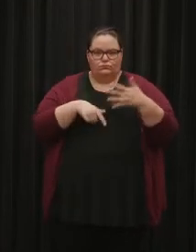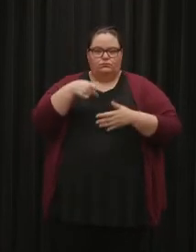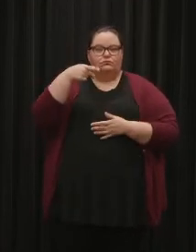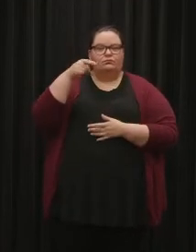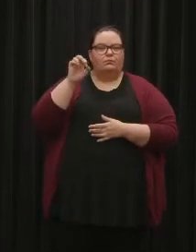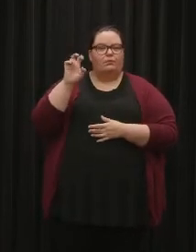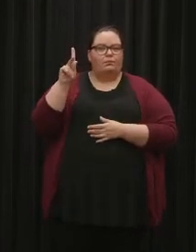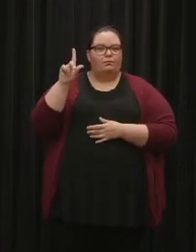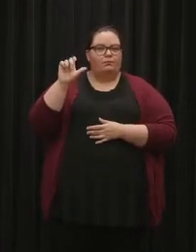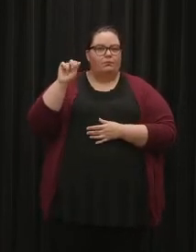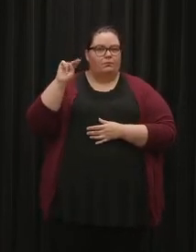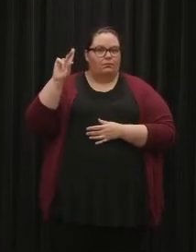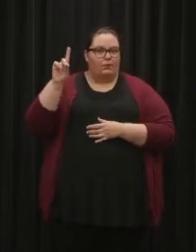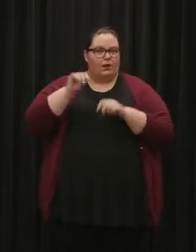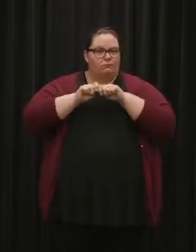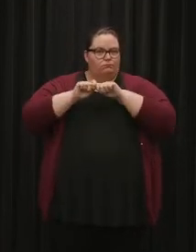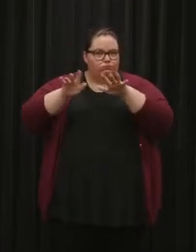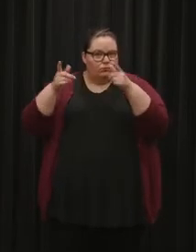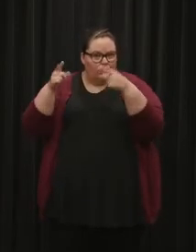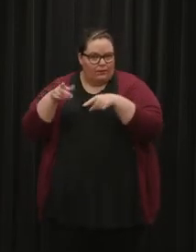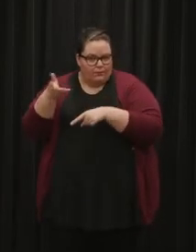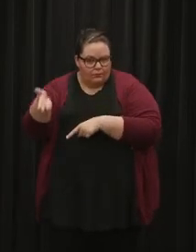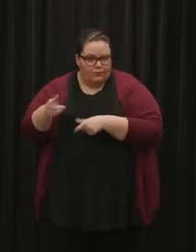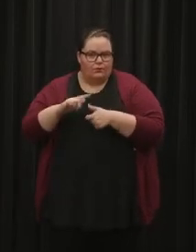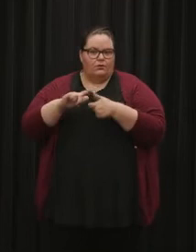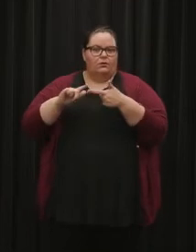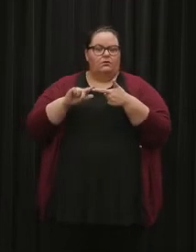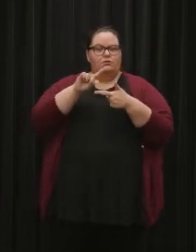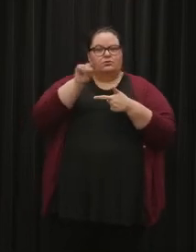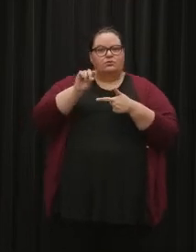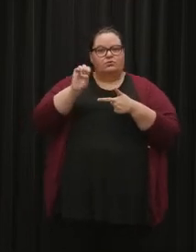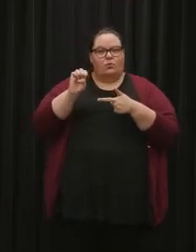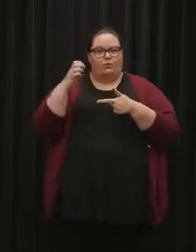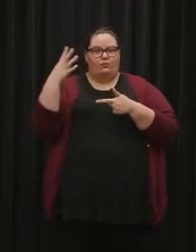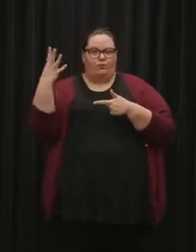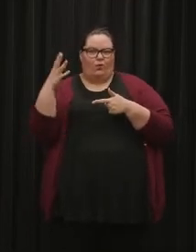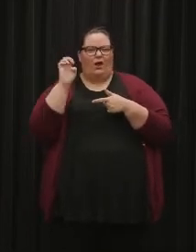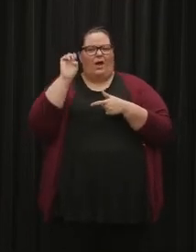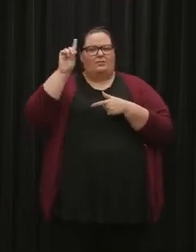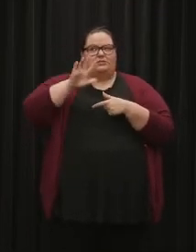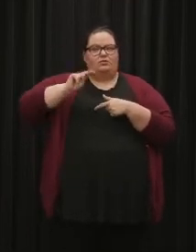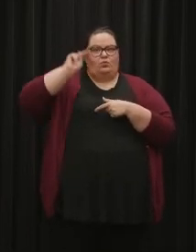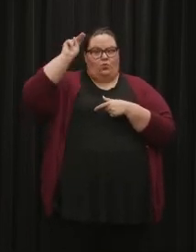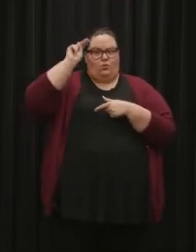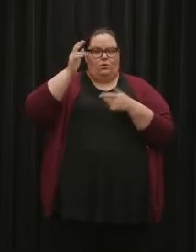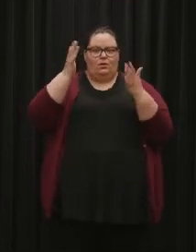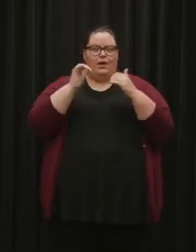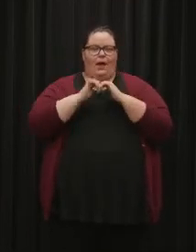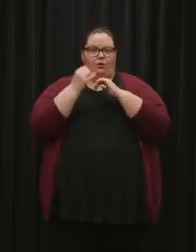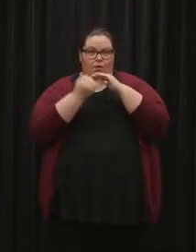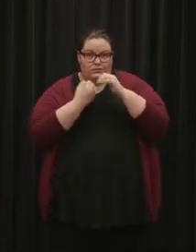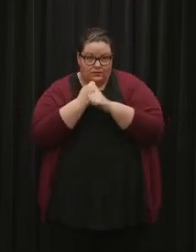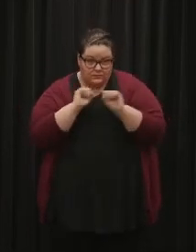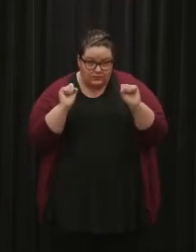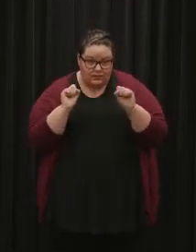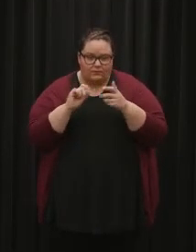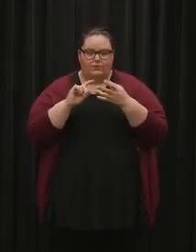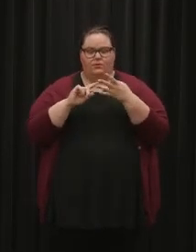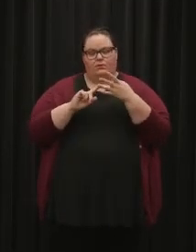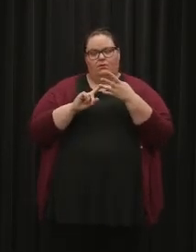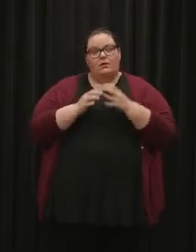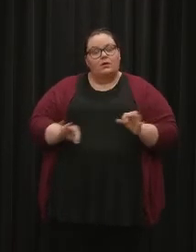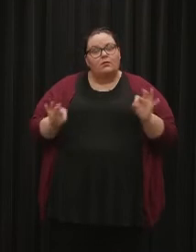outbreak, the outbreak in Zone 4, which is the Edmundston-Grand Falls region, how to self-isolate safely, the importance